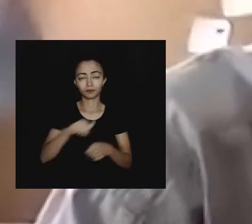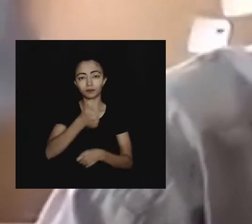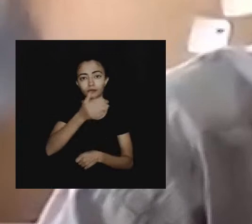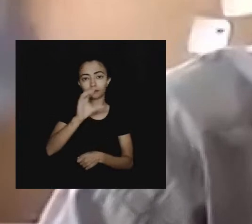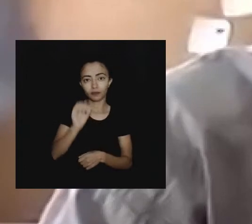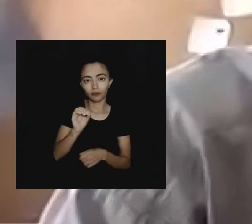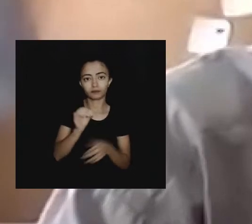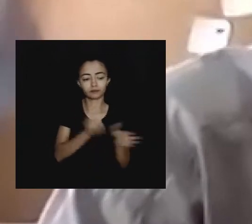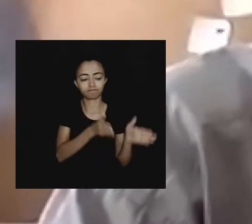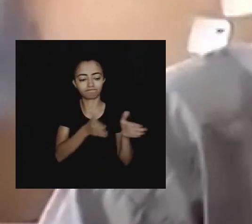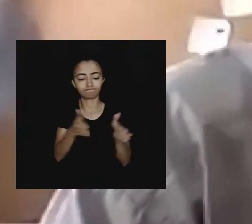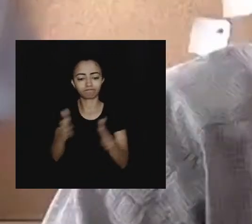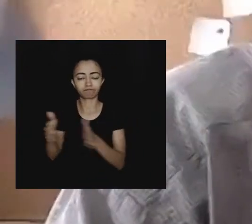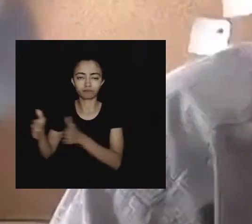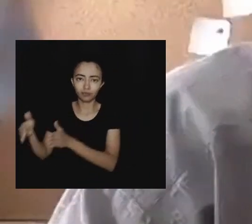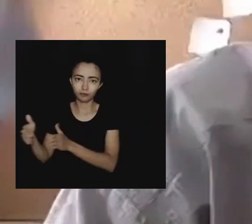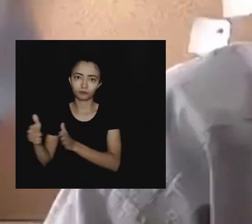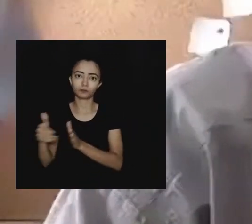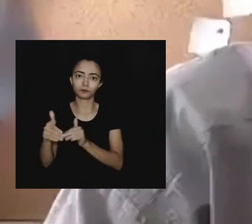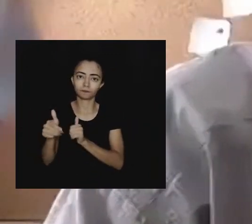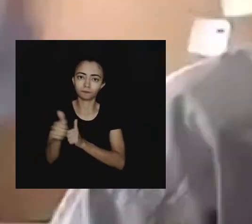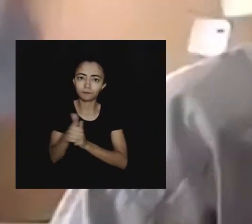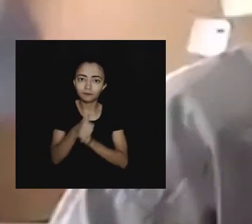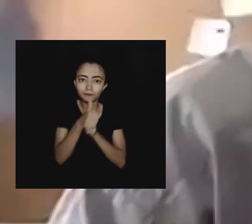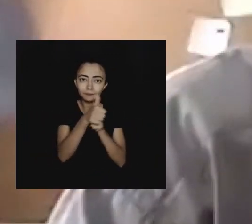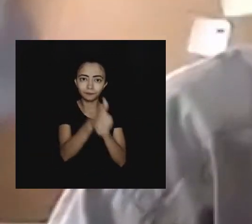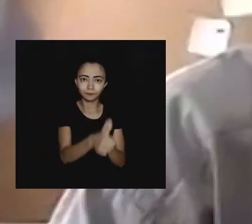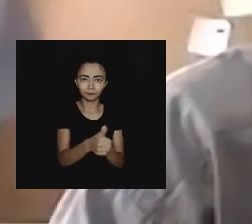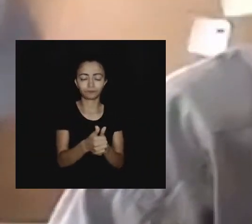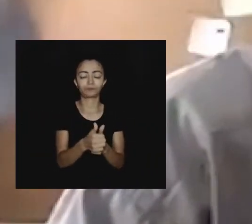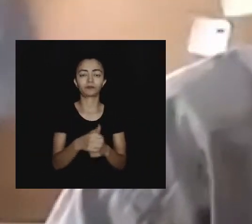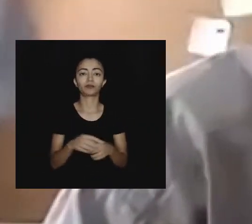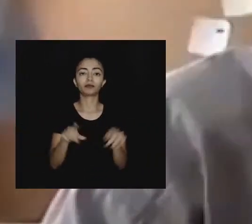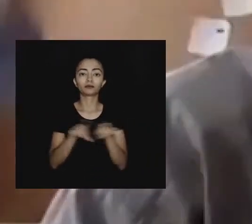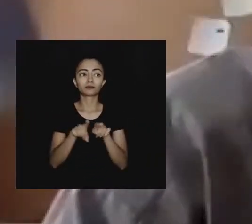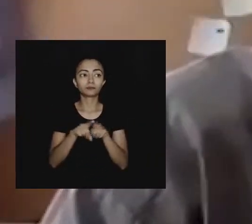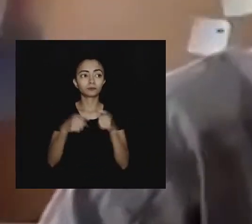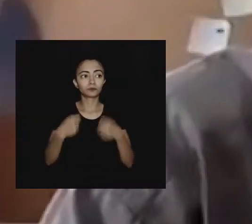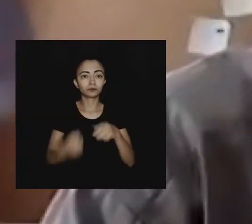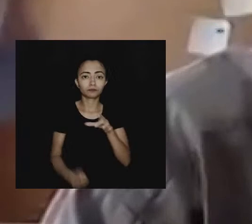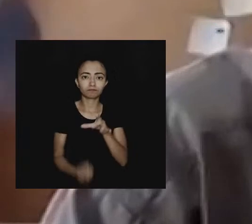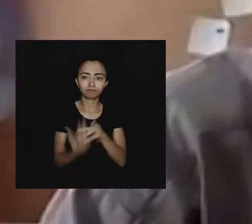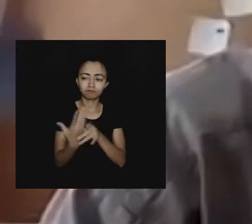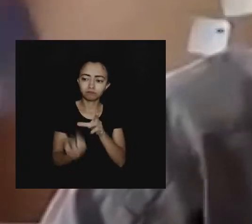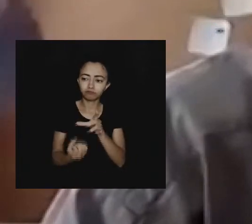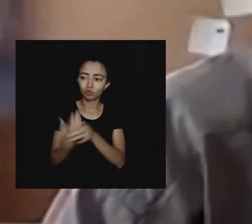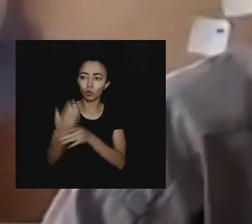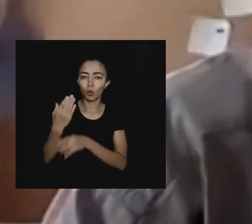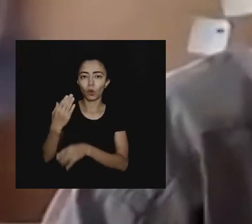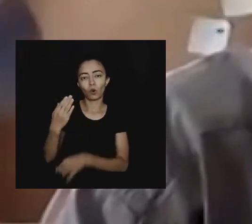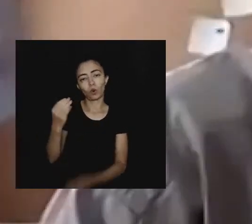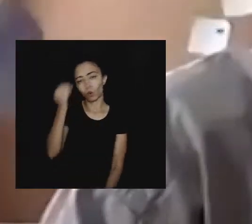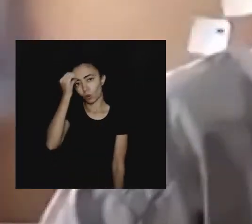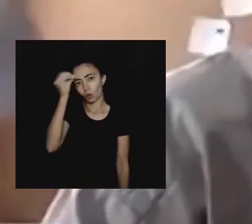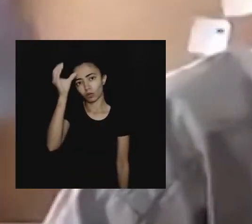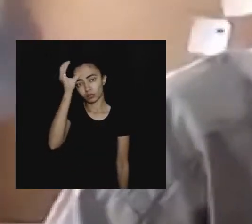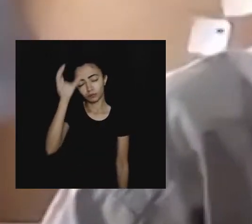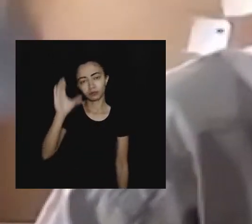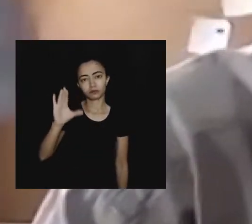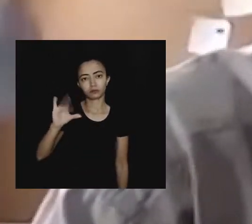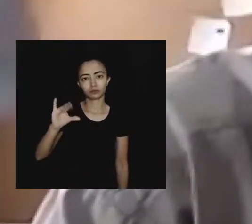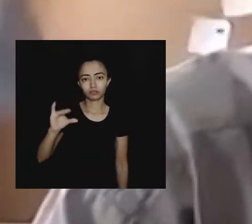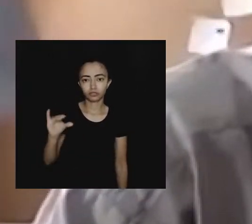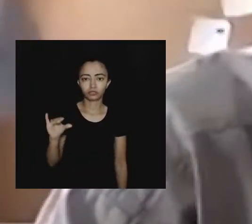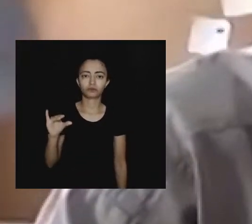according to the 10 steps of this initiative. May the scientific knowledge be created and disclosed free